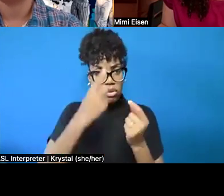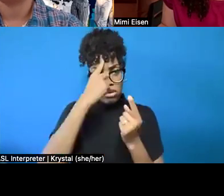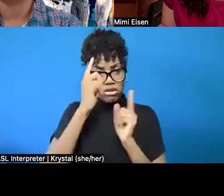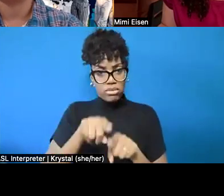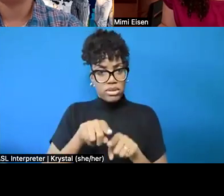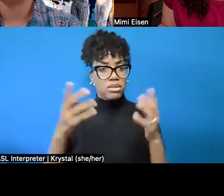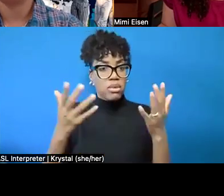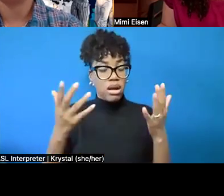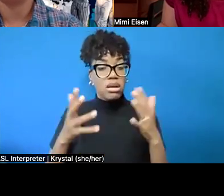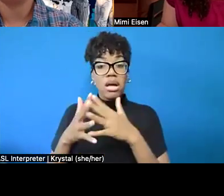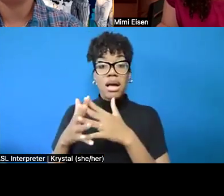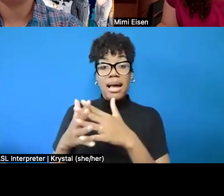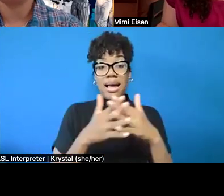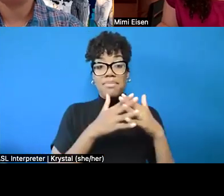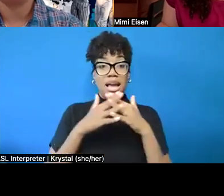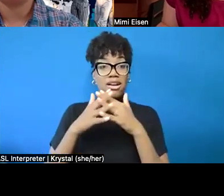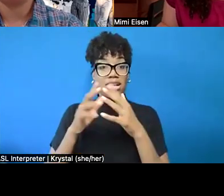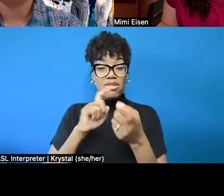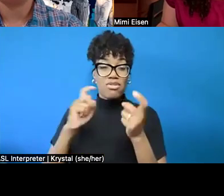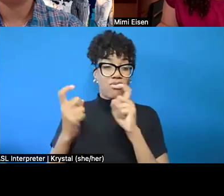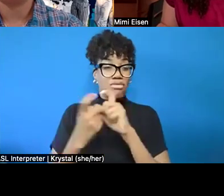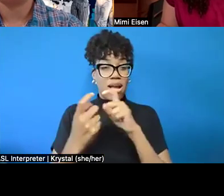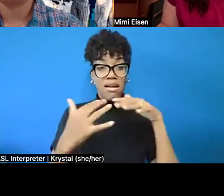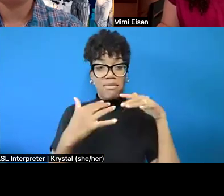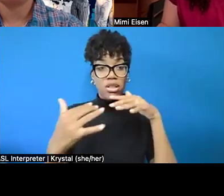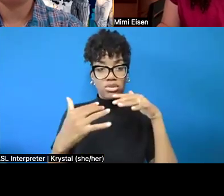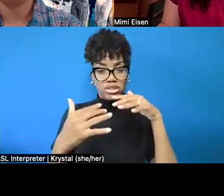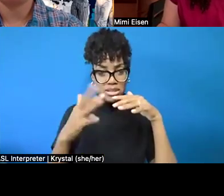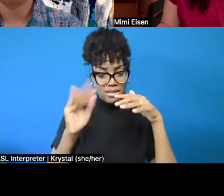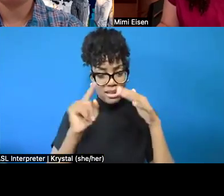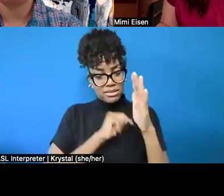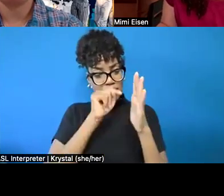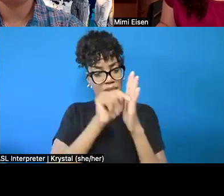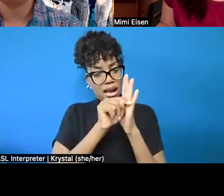part of this age of revolutions. And